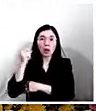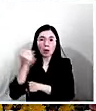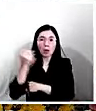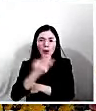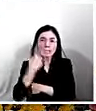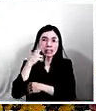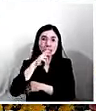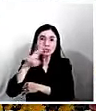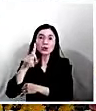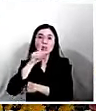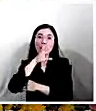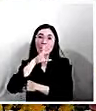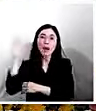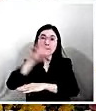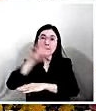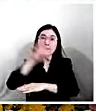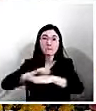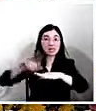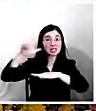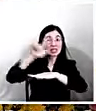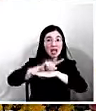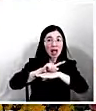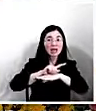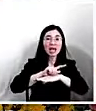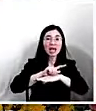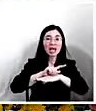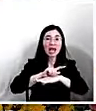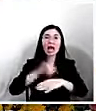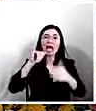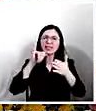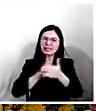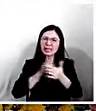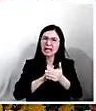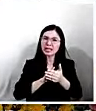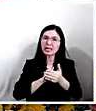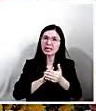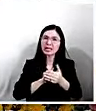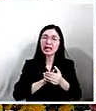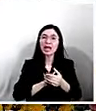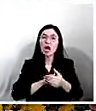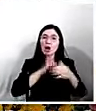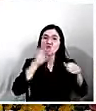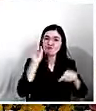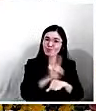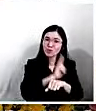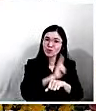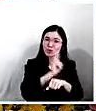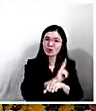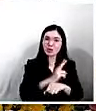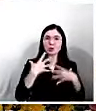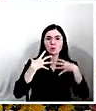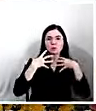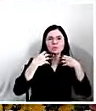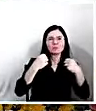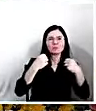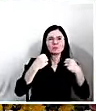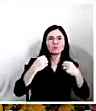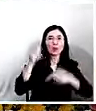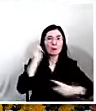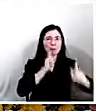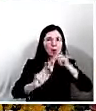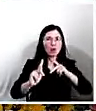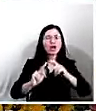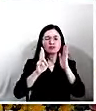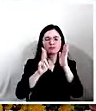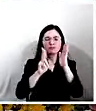promised land inhabited by strong people, huge and veritable giants.